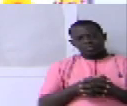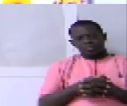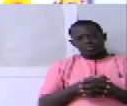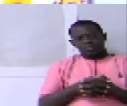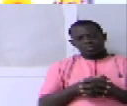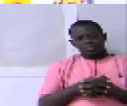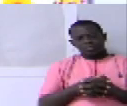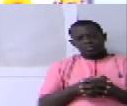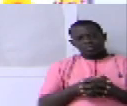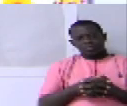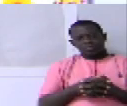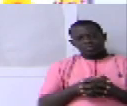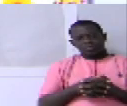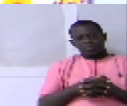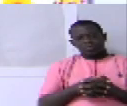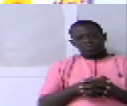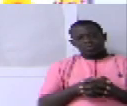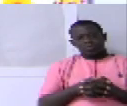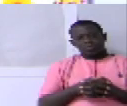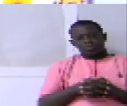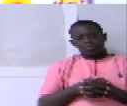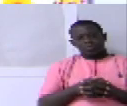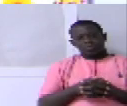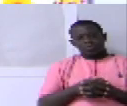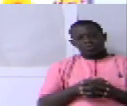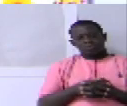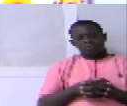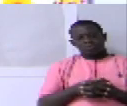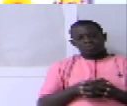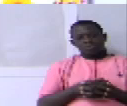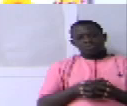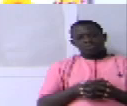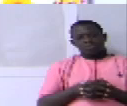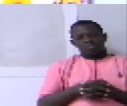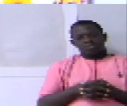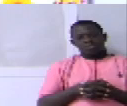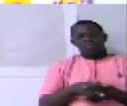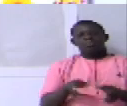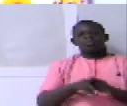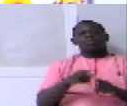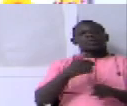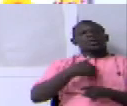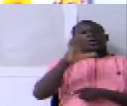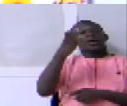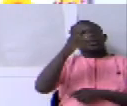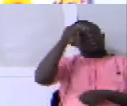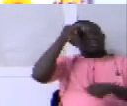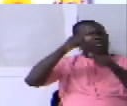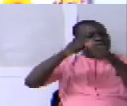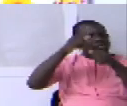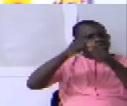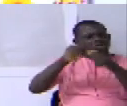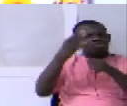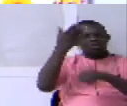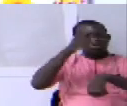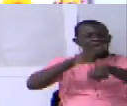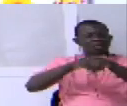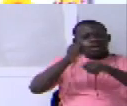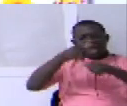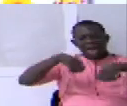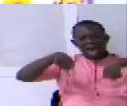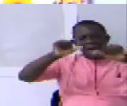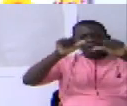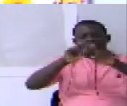I can remember in 2000. I can remember sometime around 2006, if I can remember